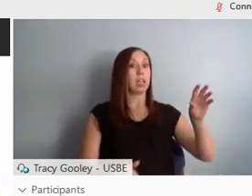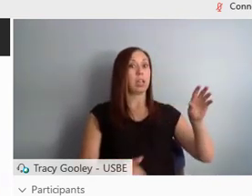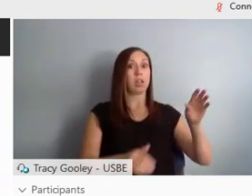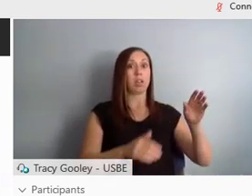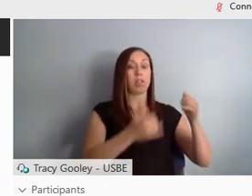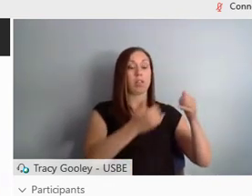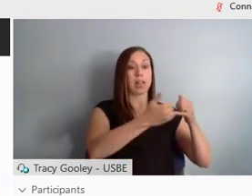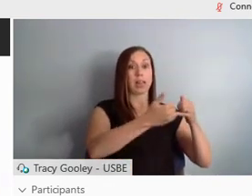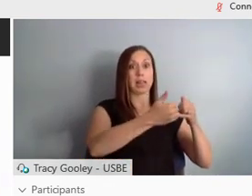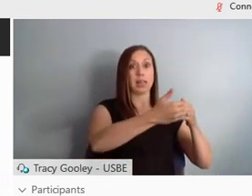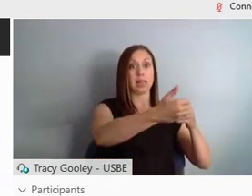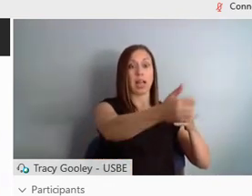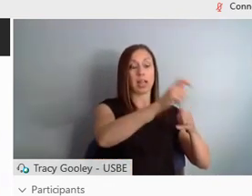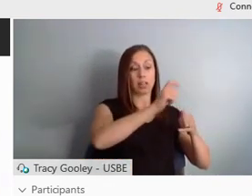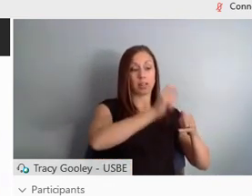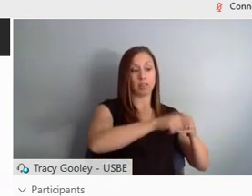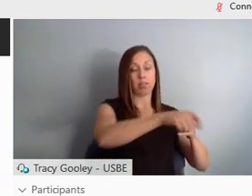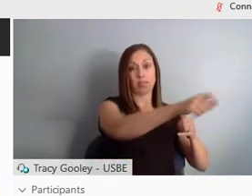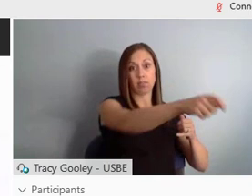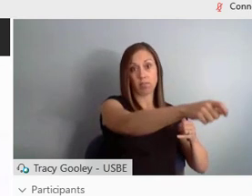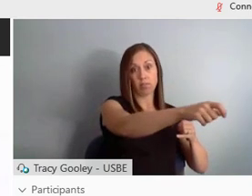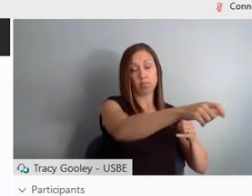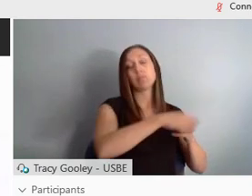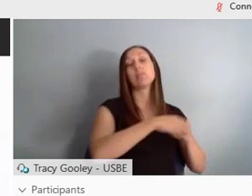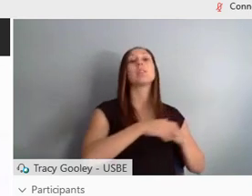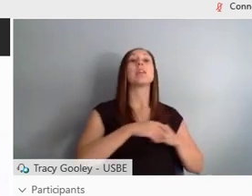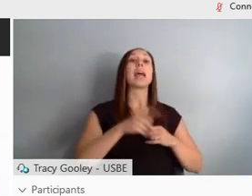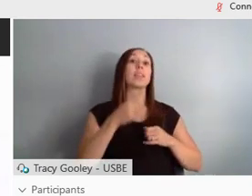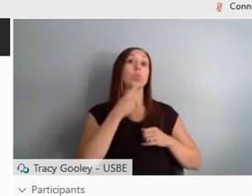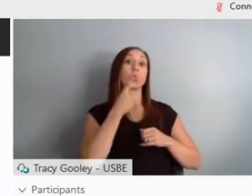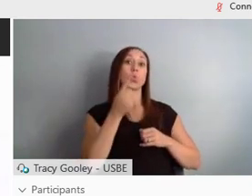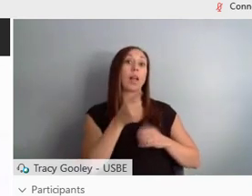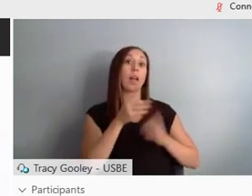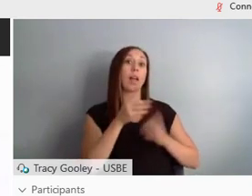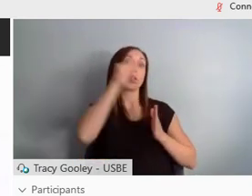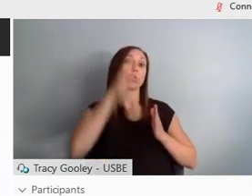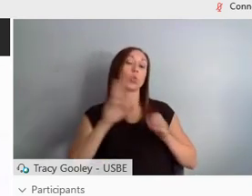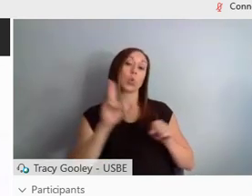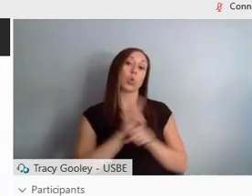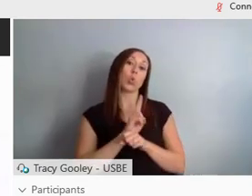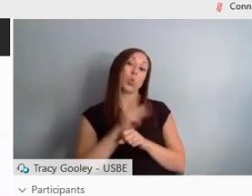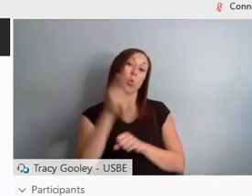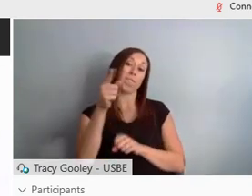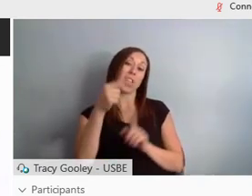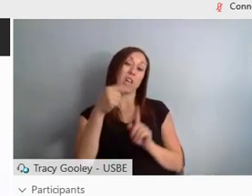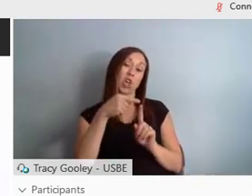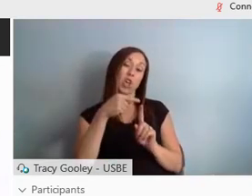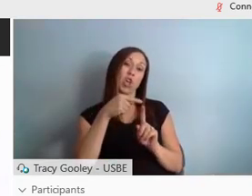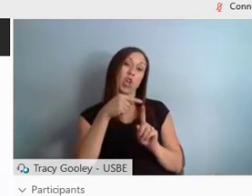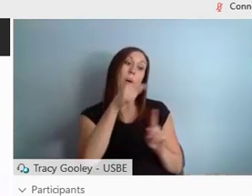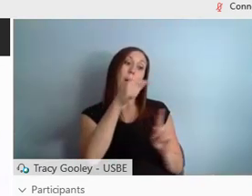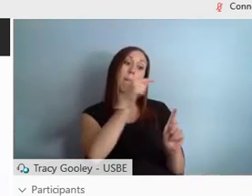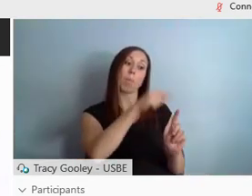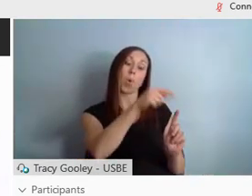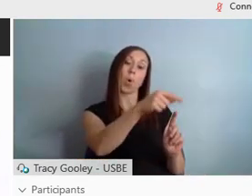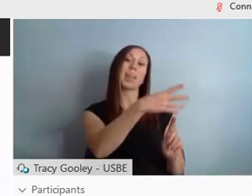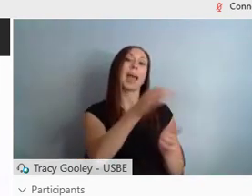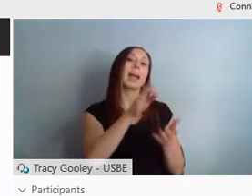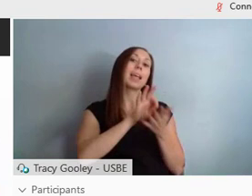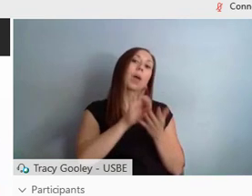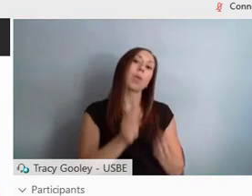a horizontal line formation. And the directive to the student will be use your finger to point to and count